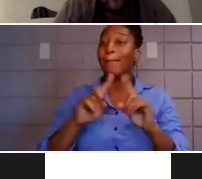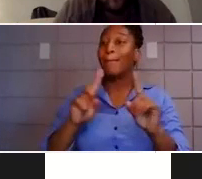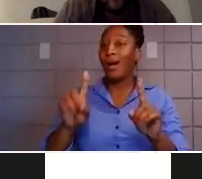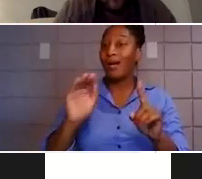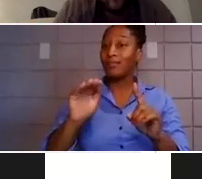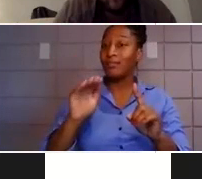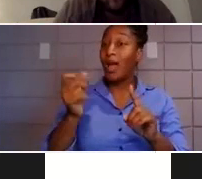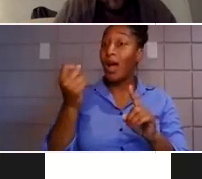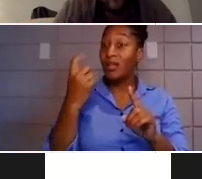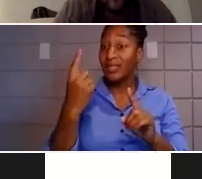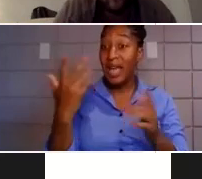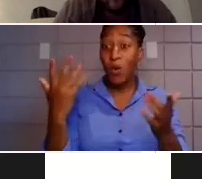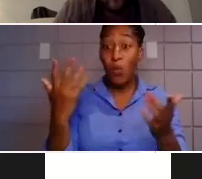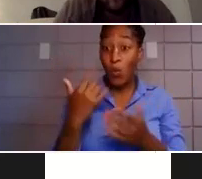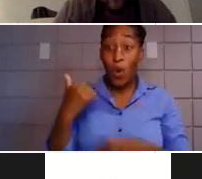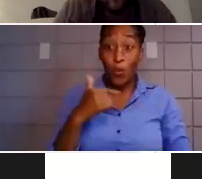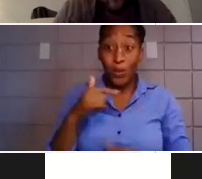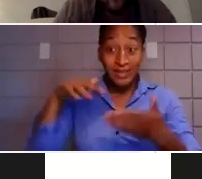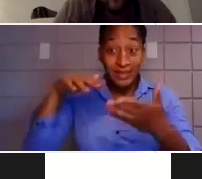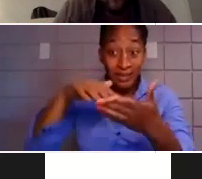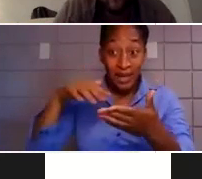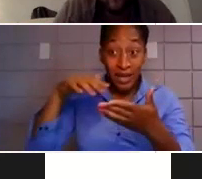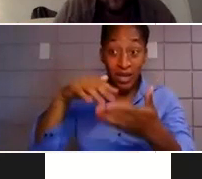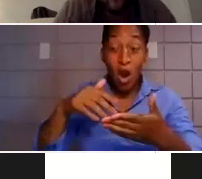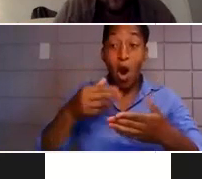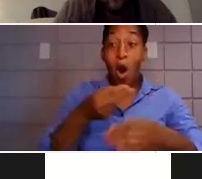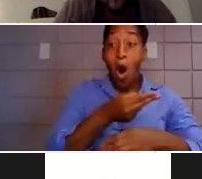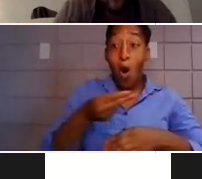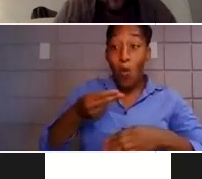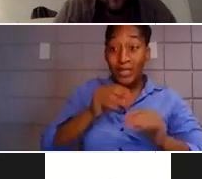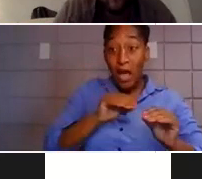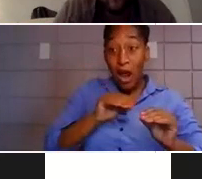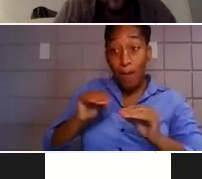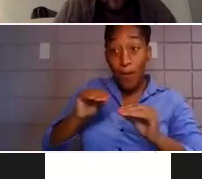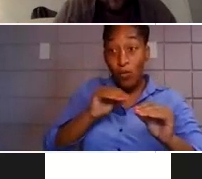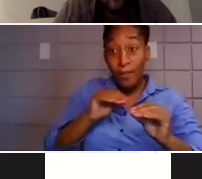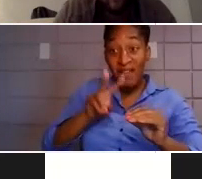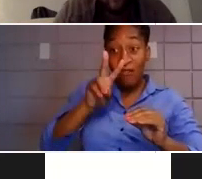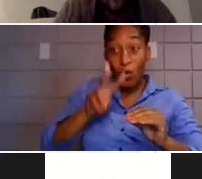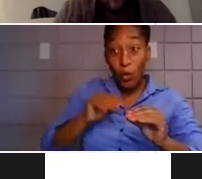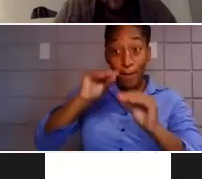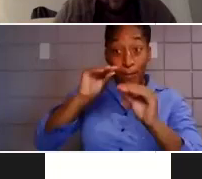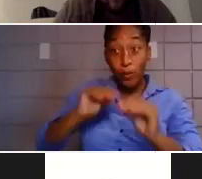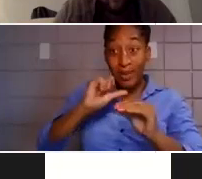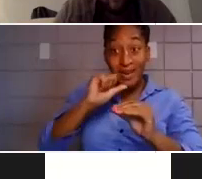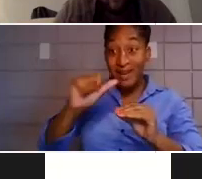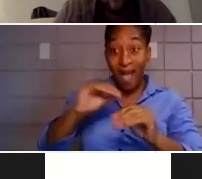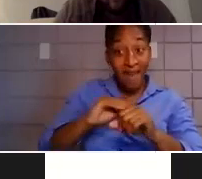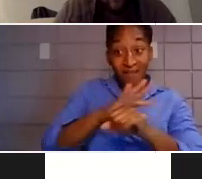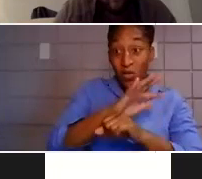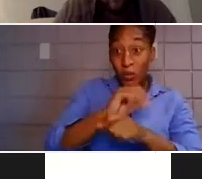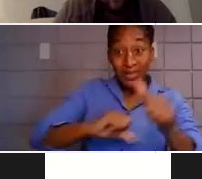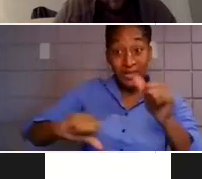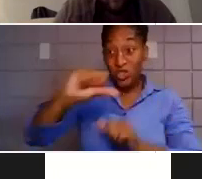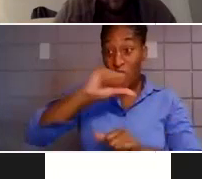studying, the horizontal motion and the vertical motion don't affect each other. So it's almost like I